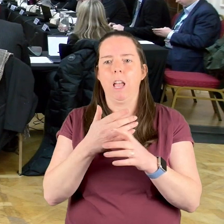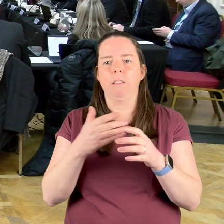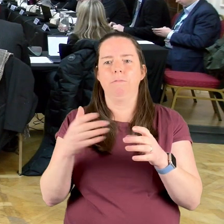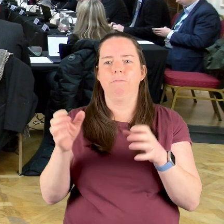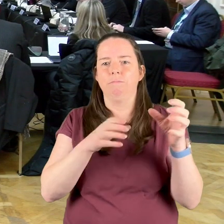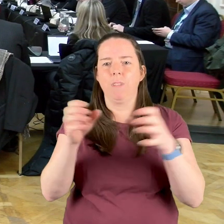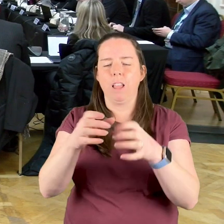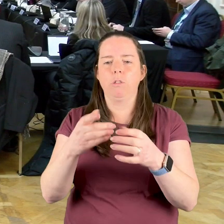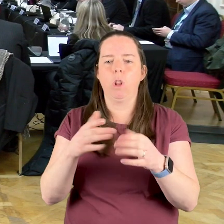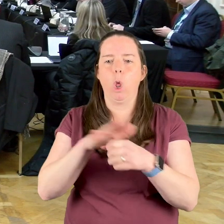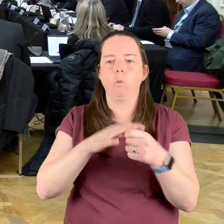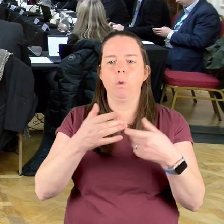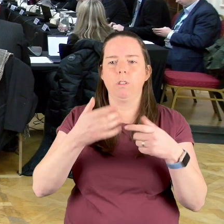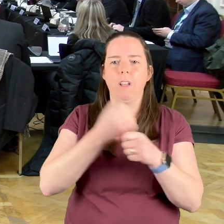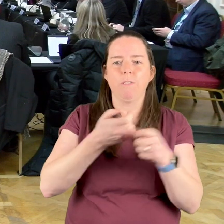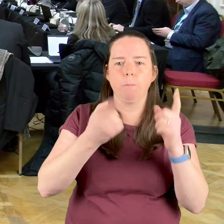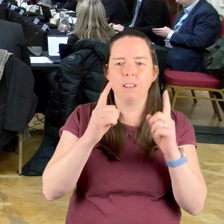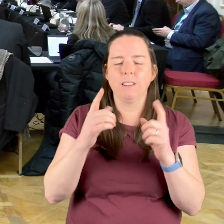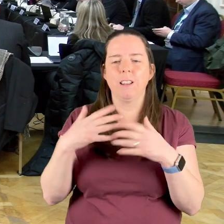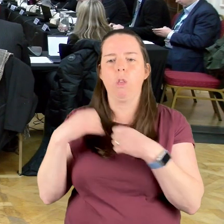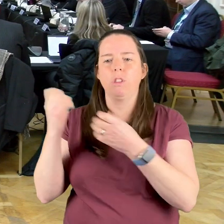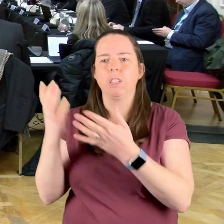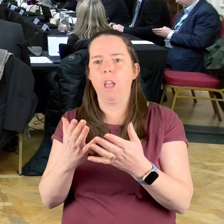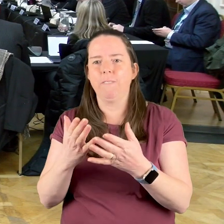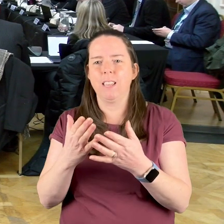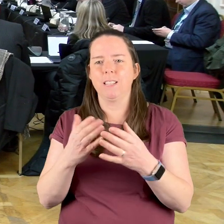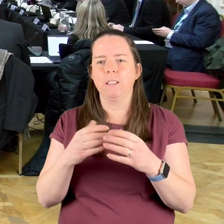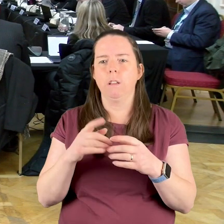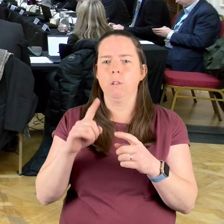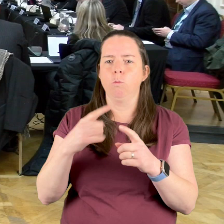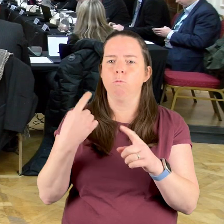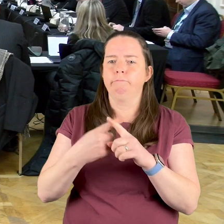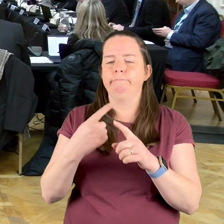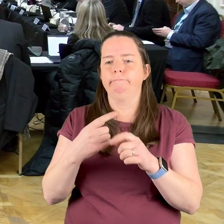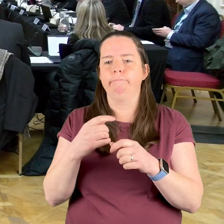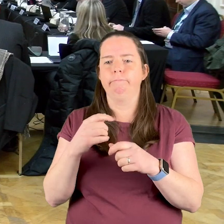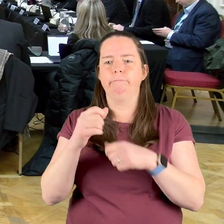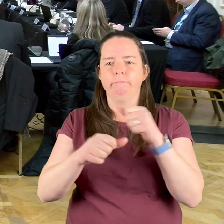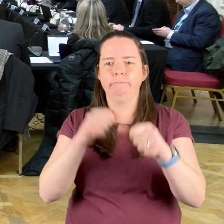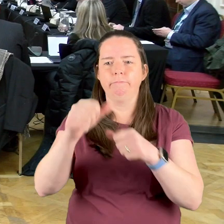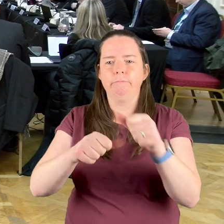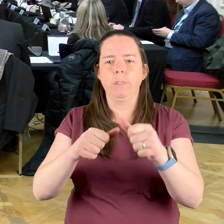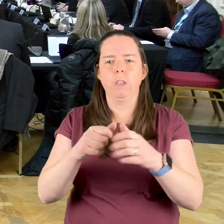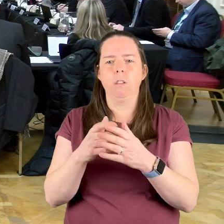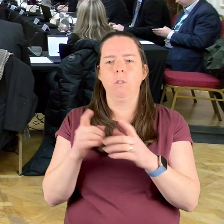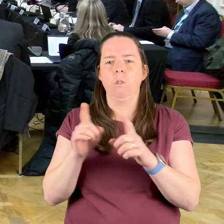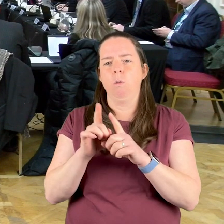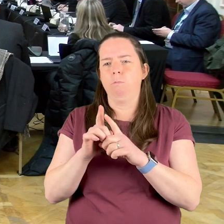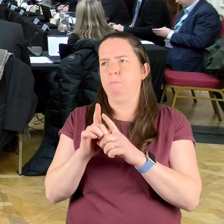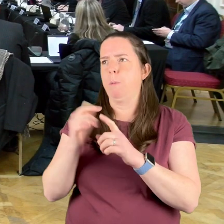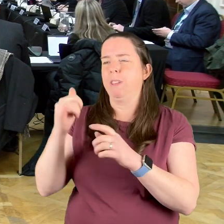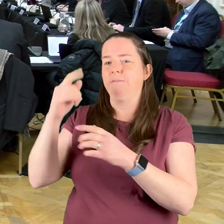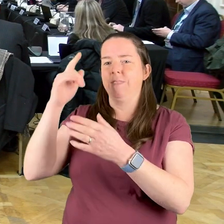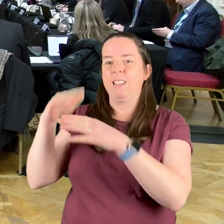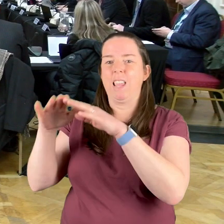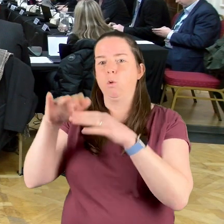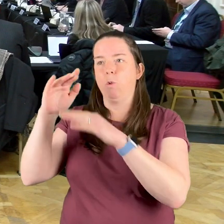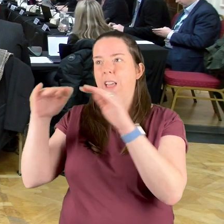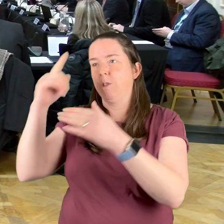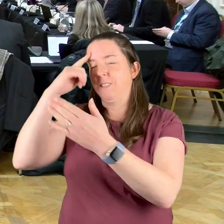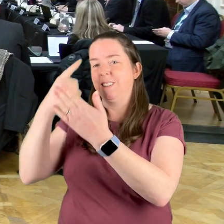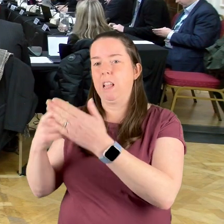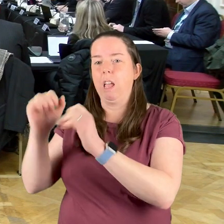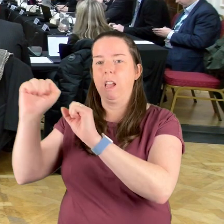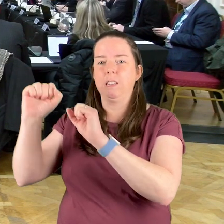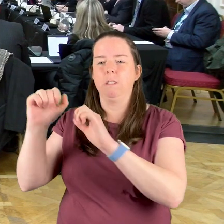health service. But that will rapidly run into things that are done and or decided at national level, and therefore there are big judgments